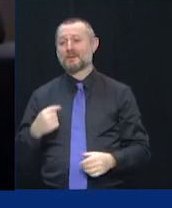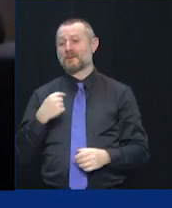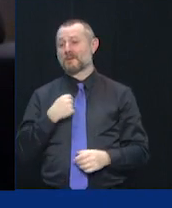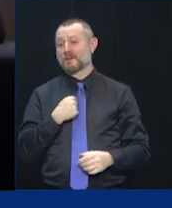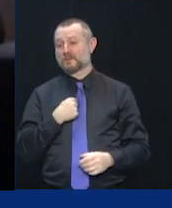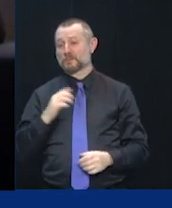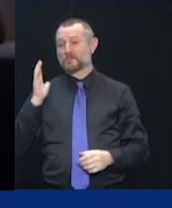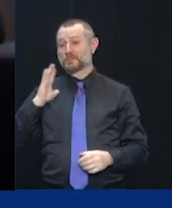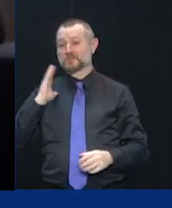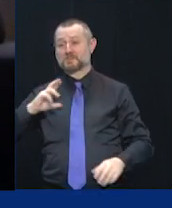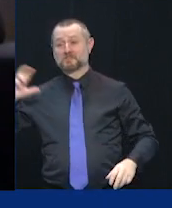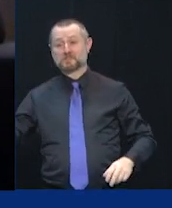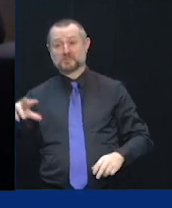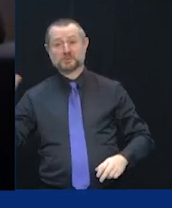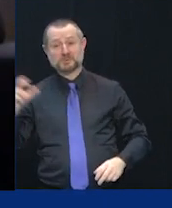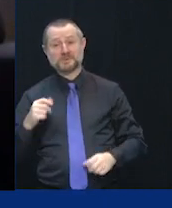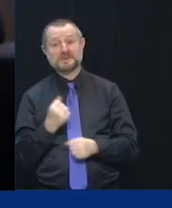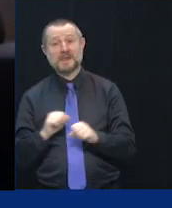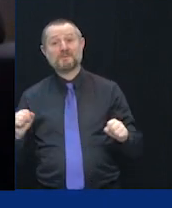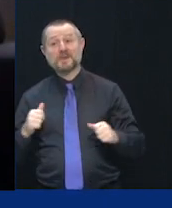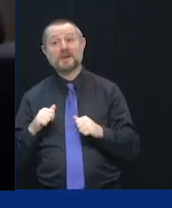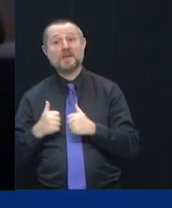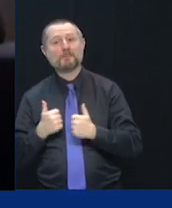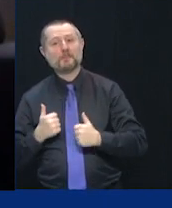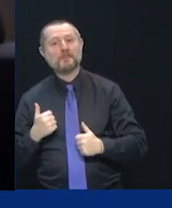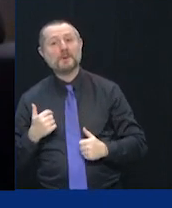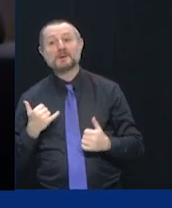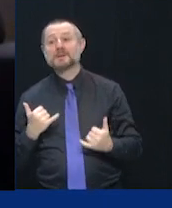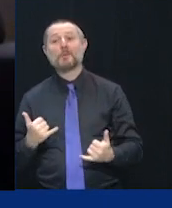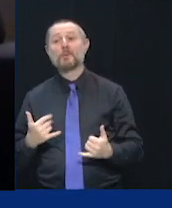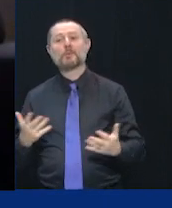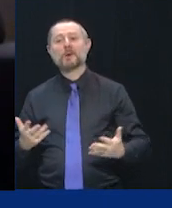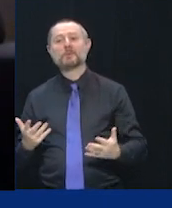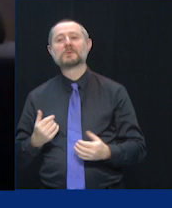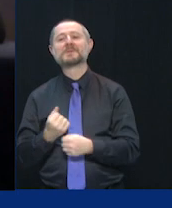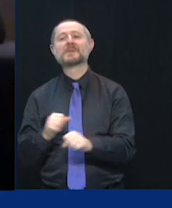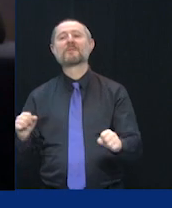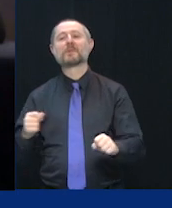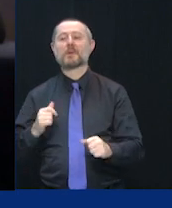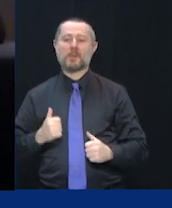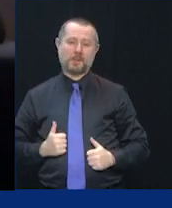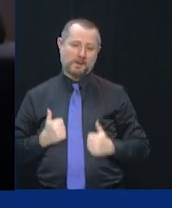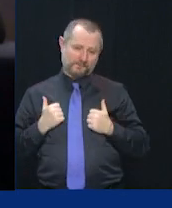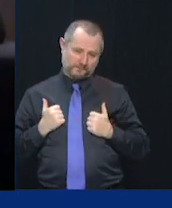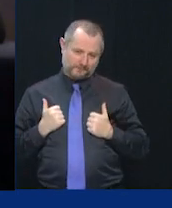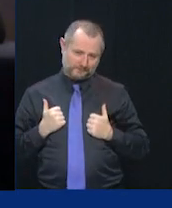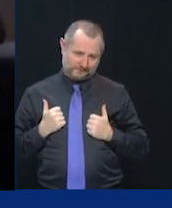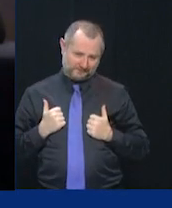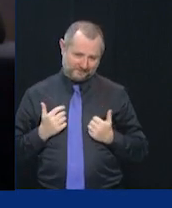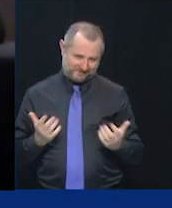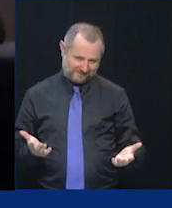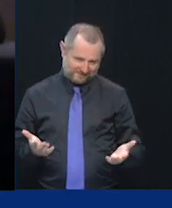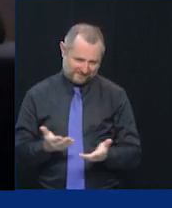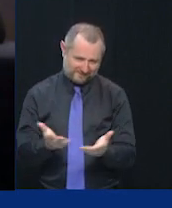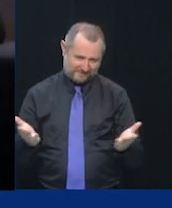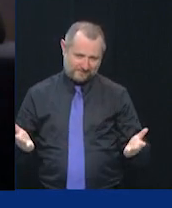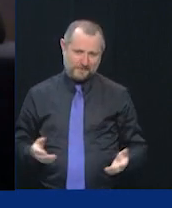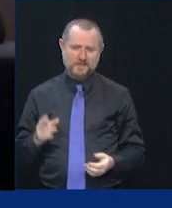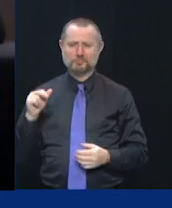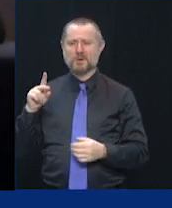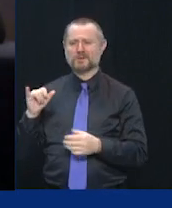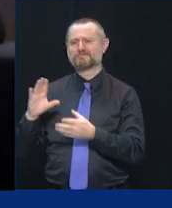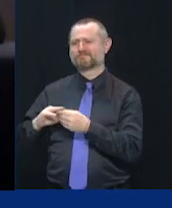save games. Now this is about saving lives. Randy mentioned and he said it. He cannot say it better than that.